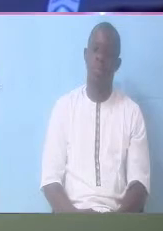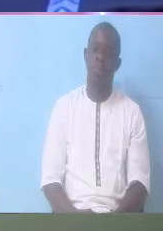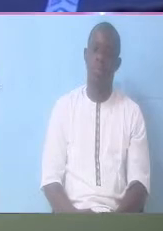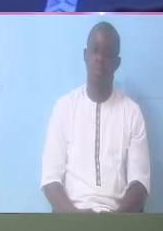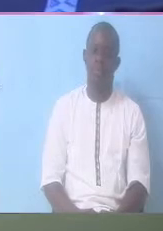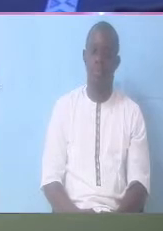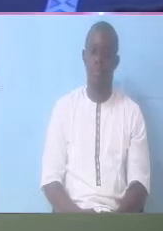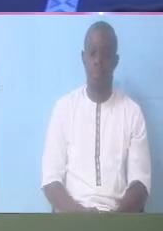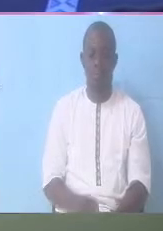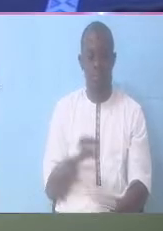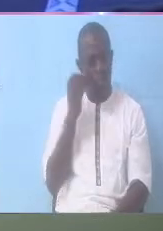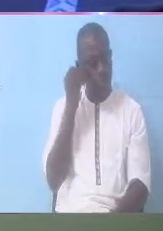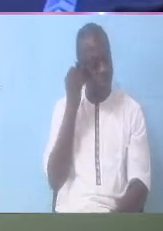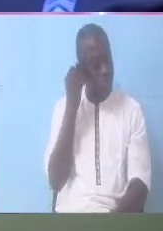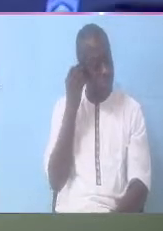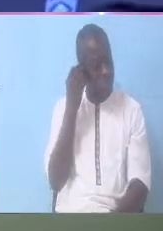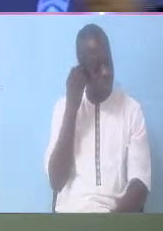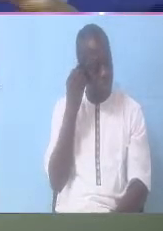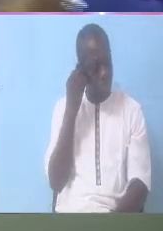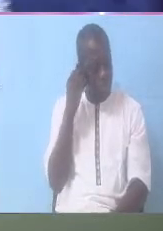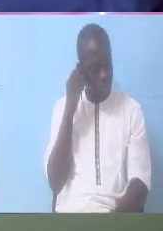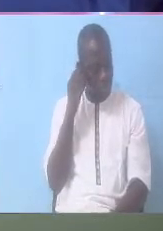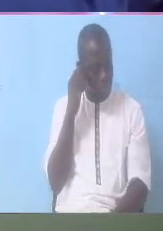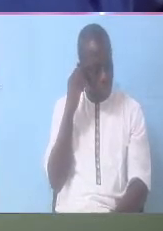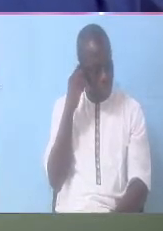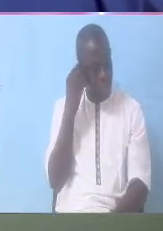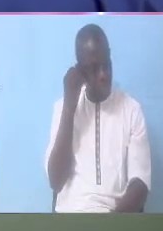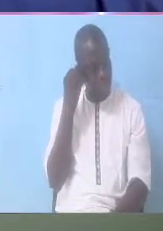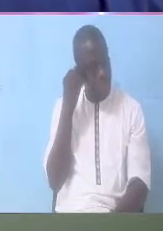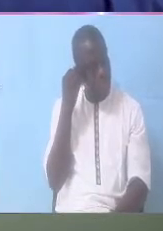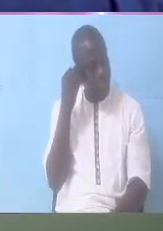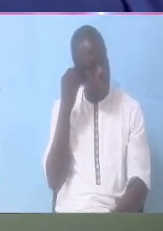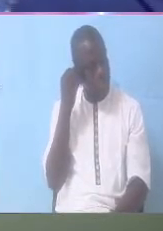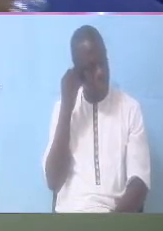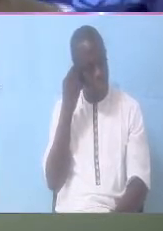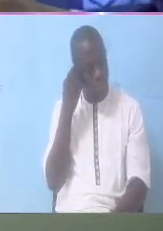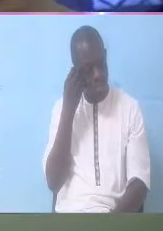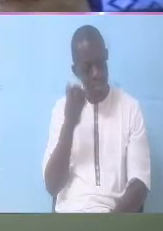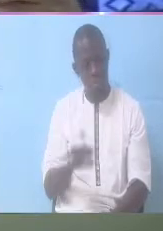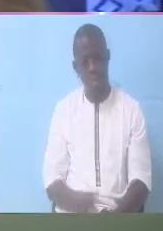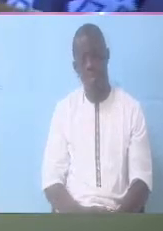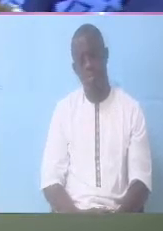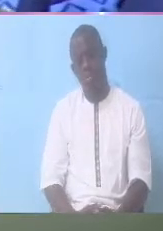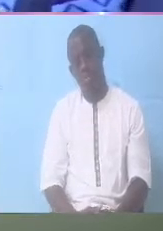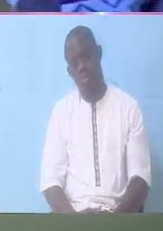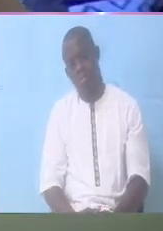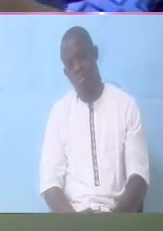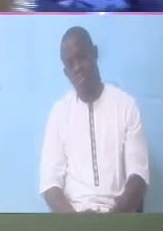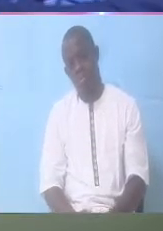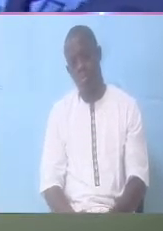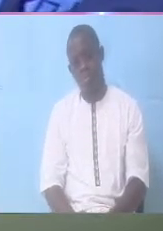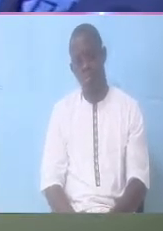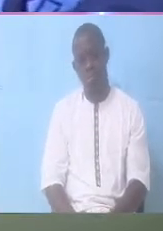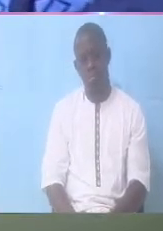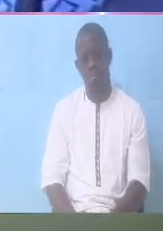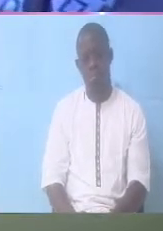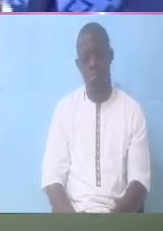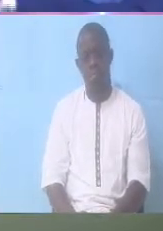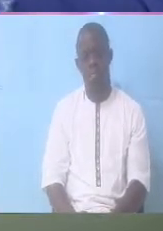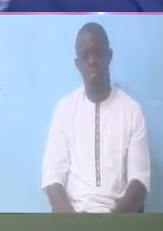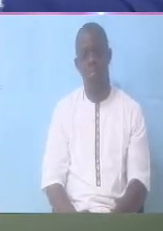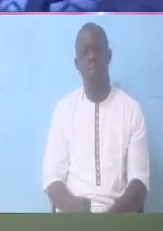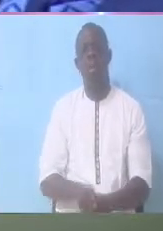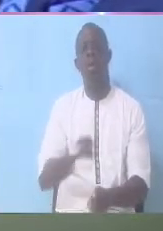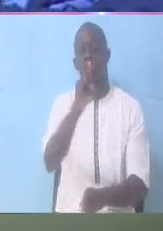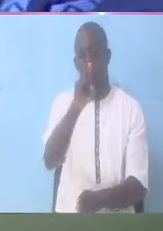purukaje ko wulu ikanala kumofo kotake imanyana kadia muhanifo ikasi ikatela kumofo. How did you get